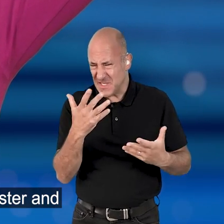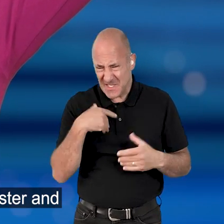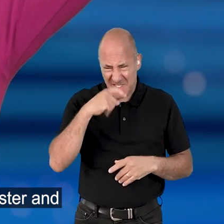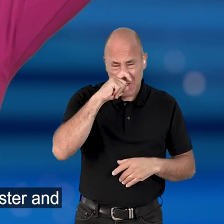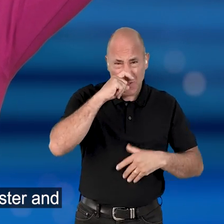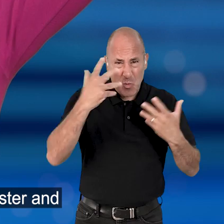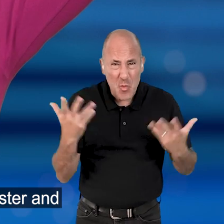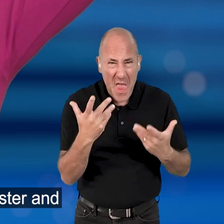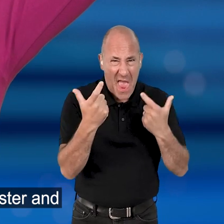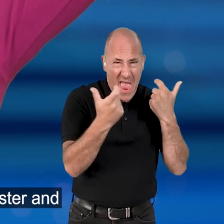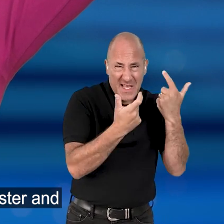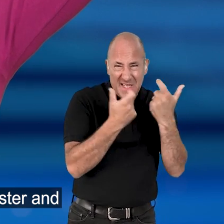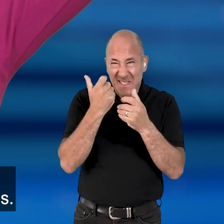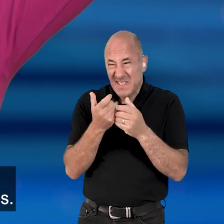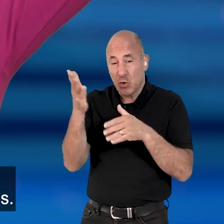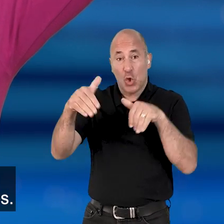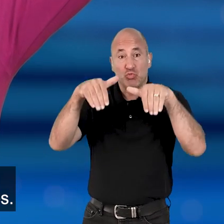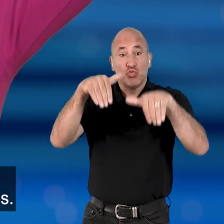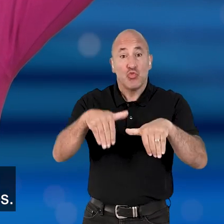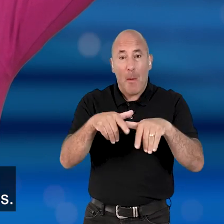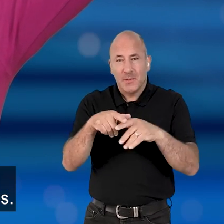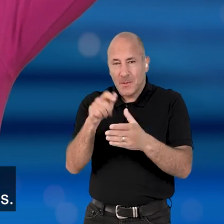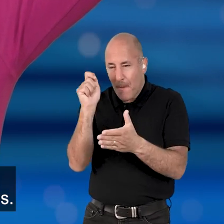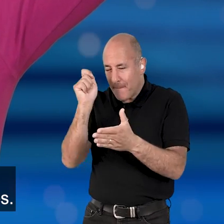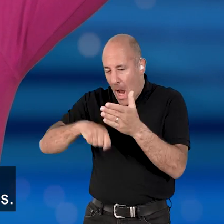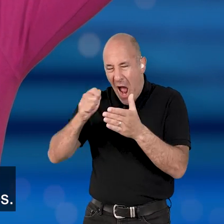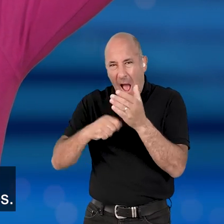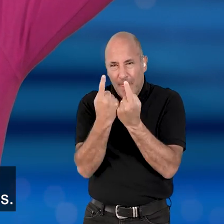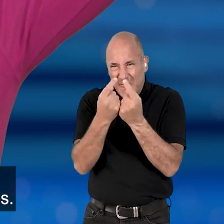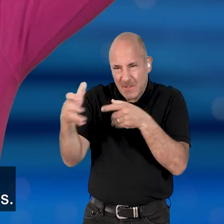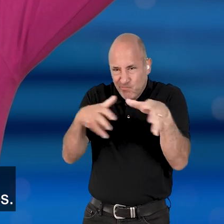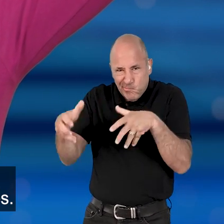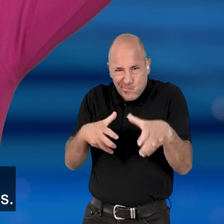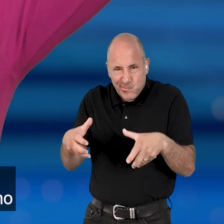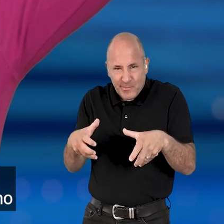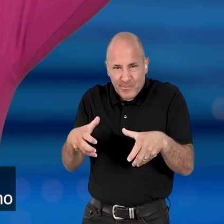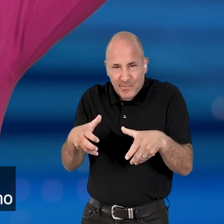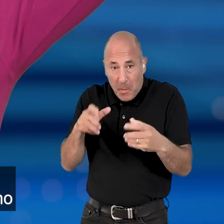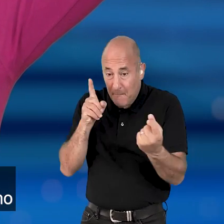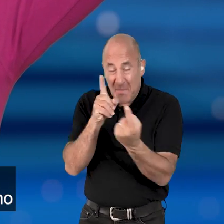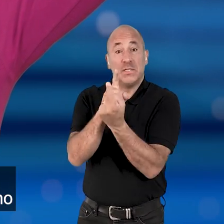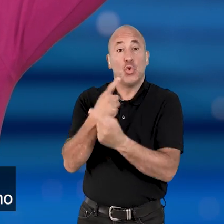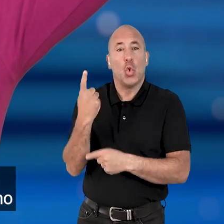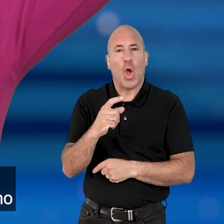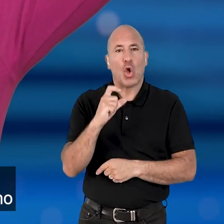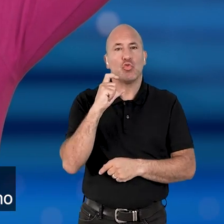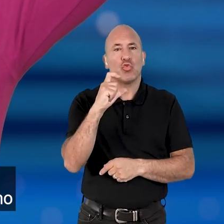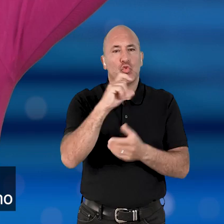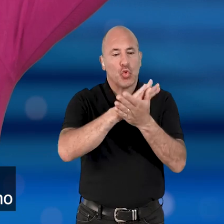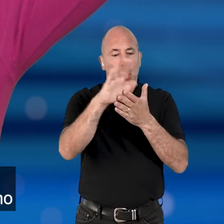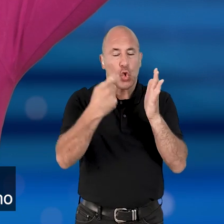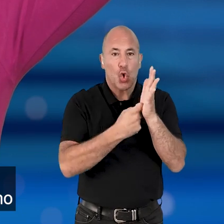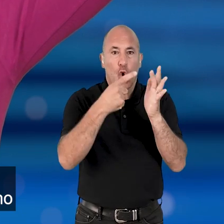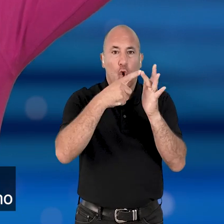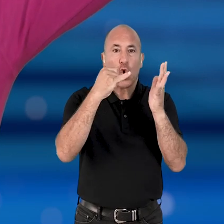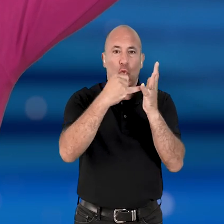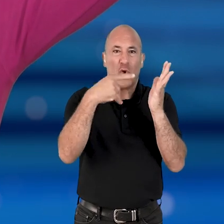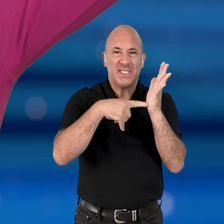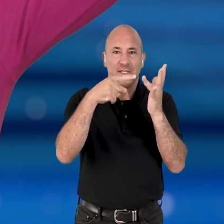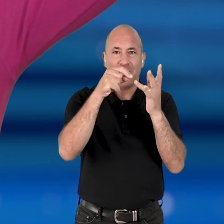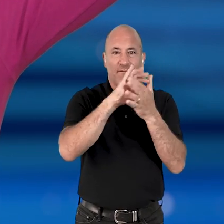in search for her sister and goes to the shops, to the store to buy supplies. Here she meets Kristoff, the Iceman,